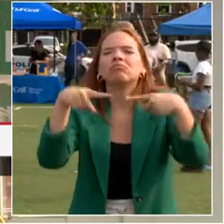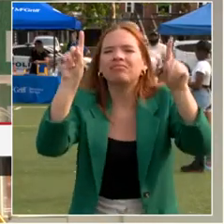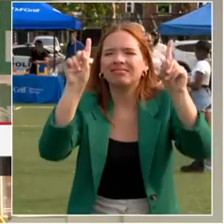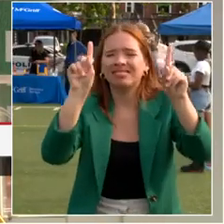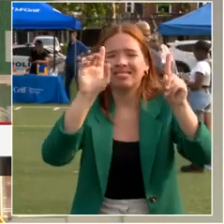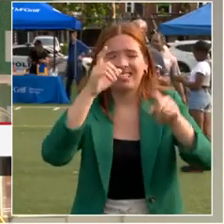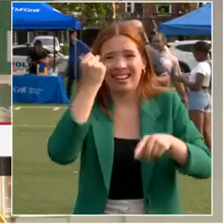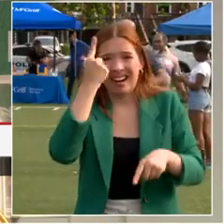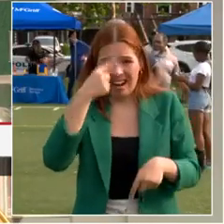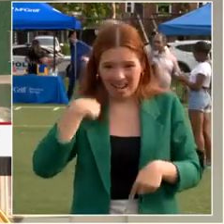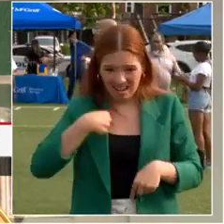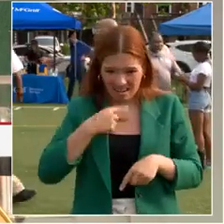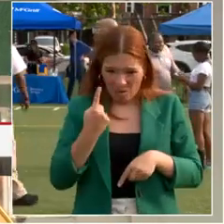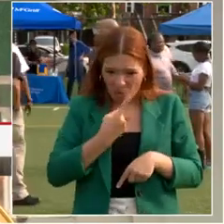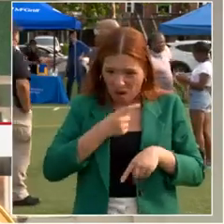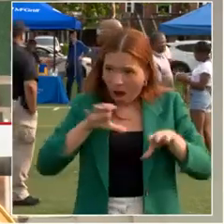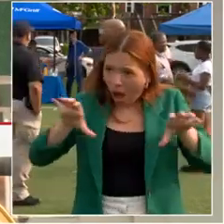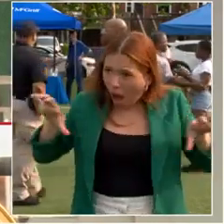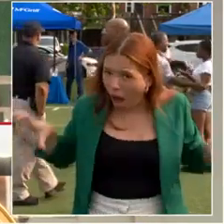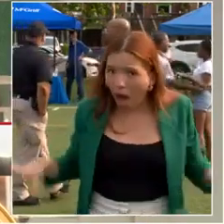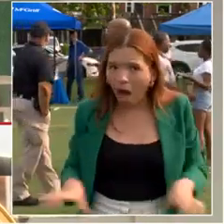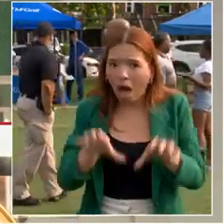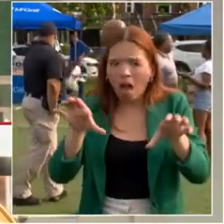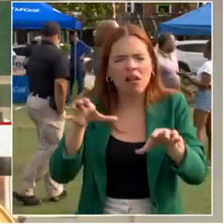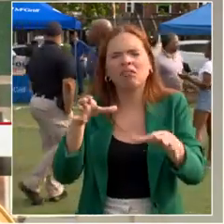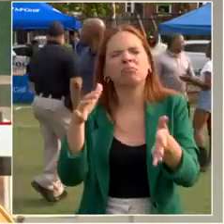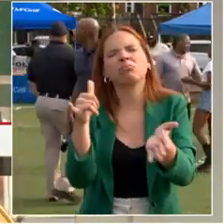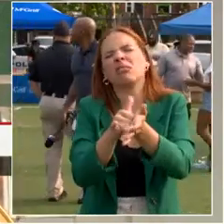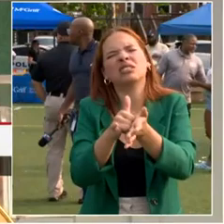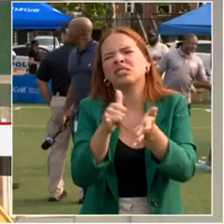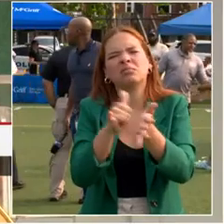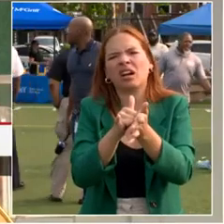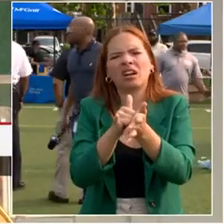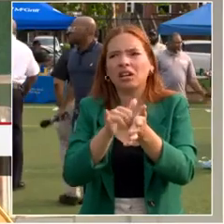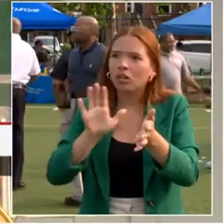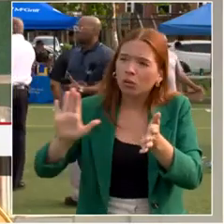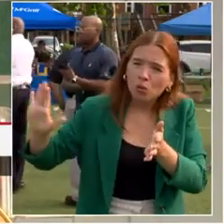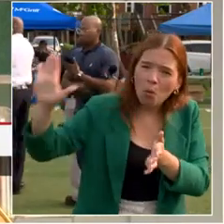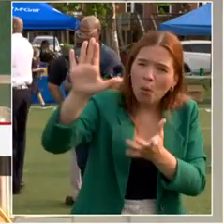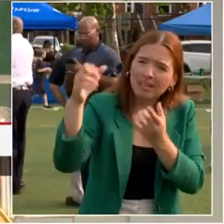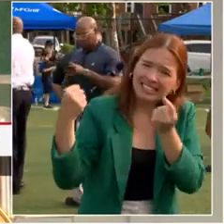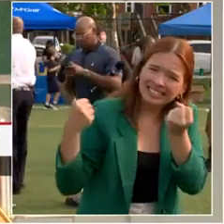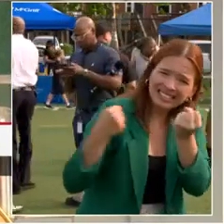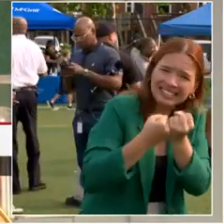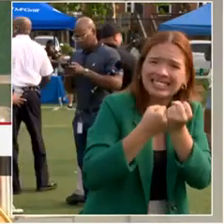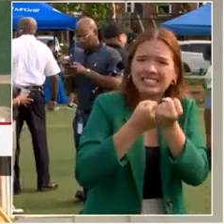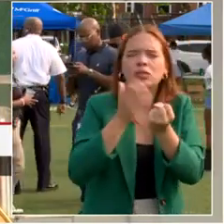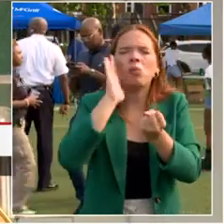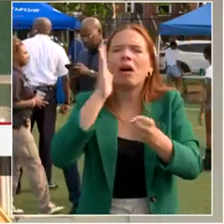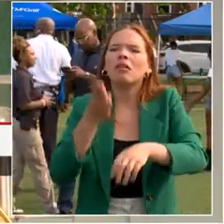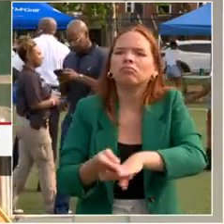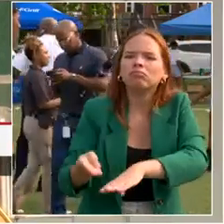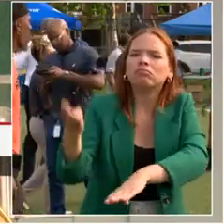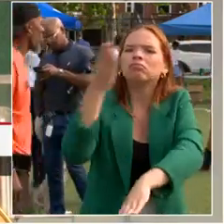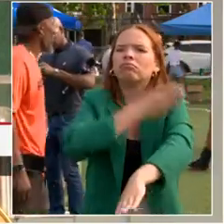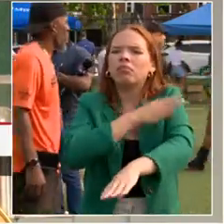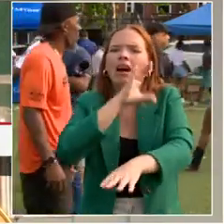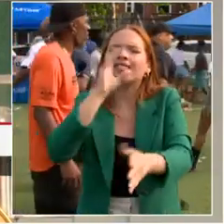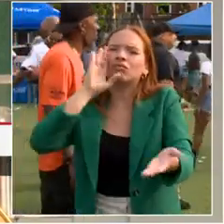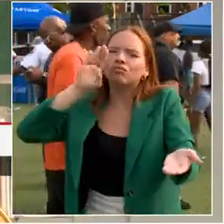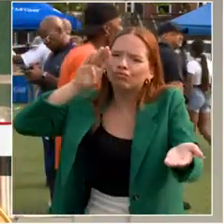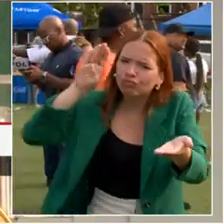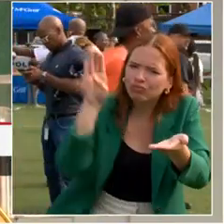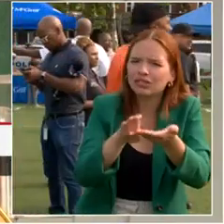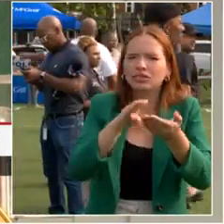everybody. I am inviting all of you to please take a part in the 5th District